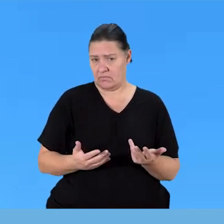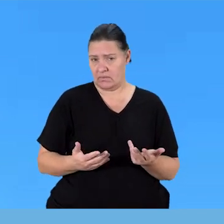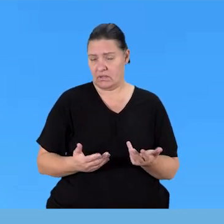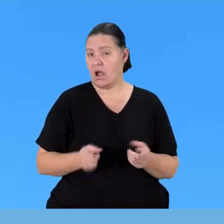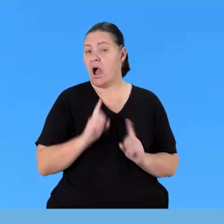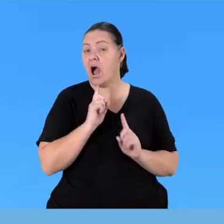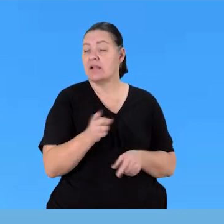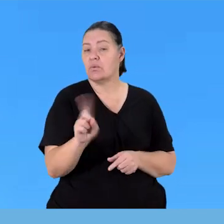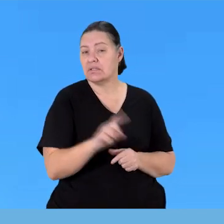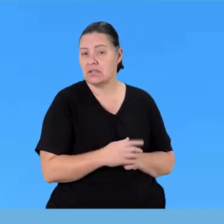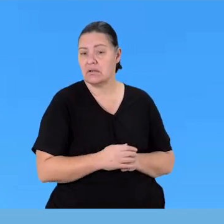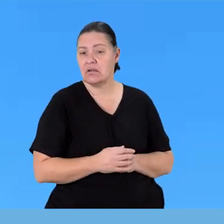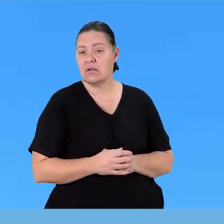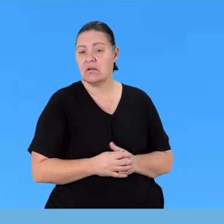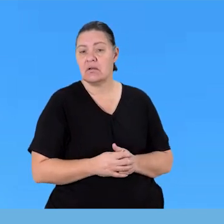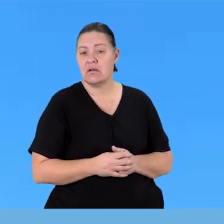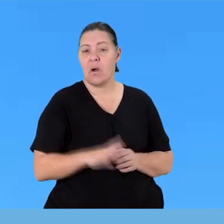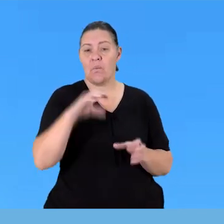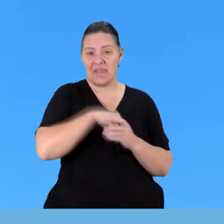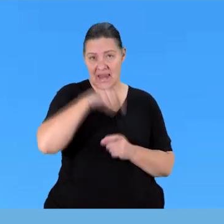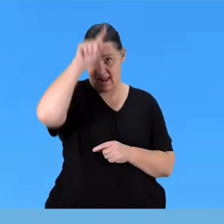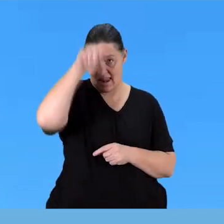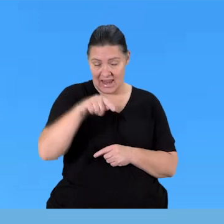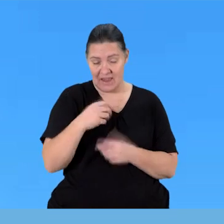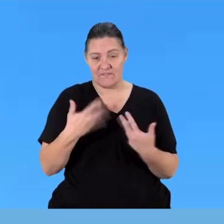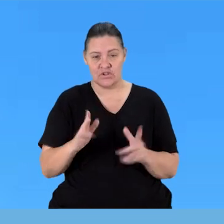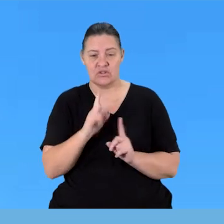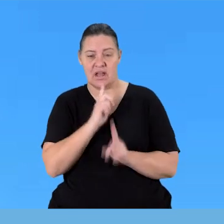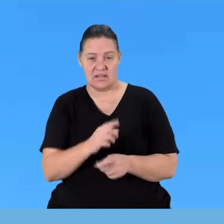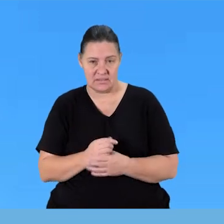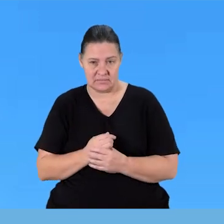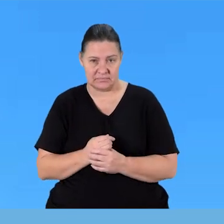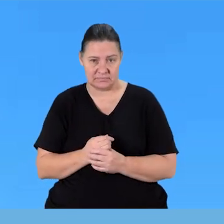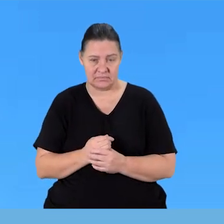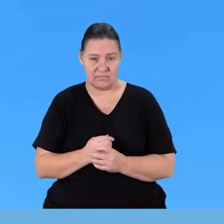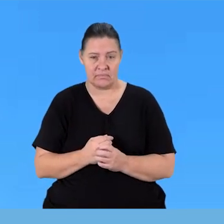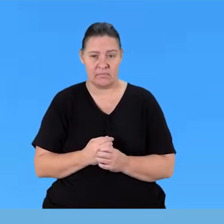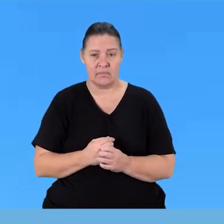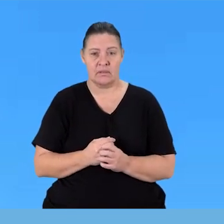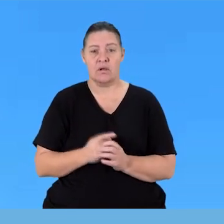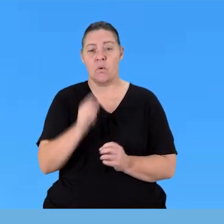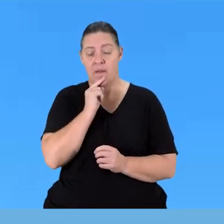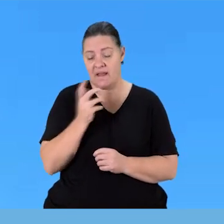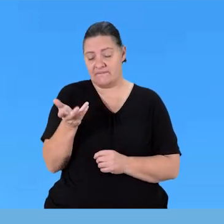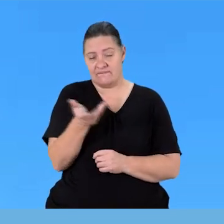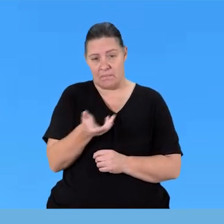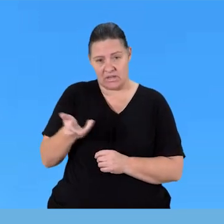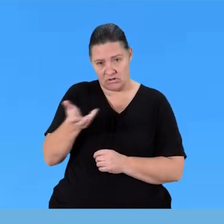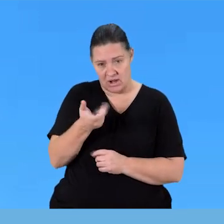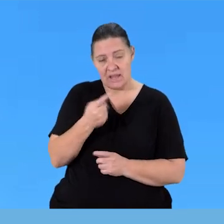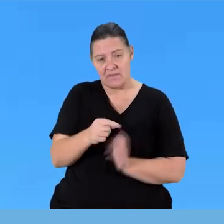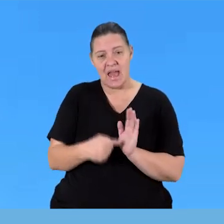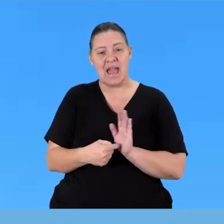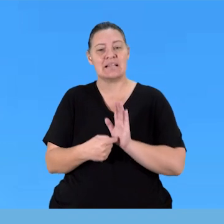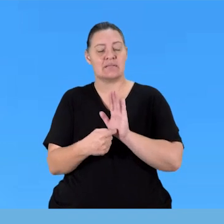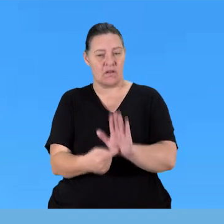to this question is within the questions that are already asked to us. We know that a fermentation is an example